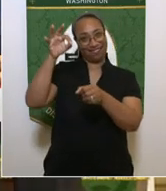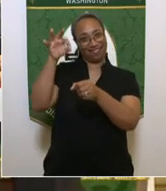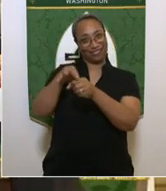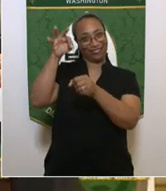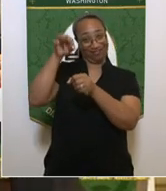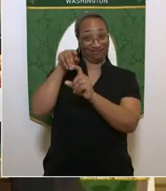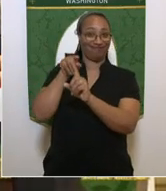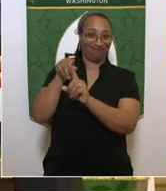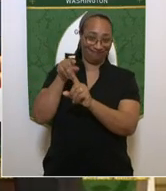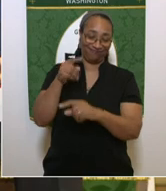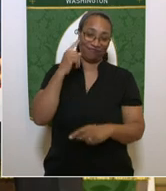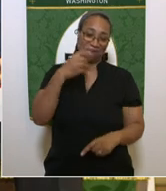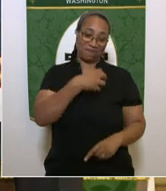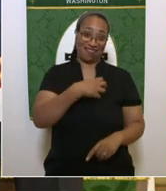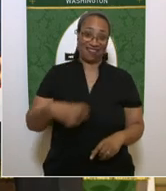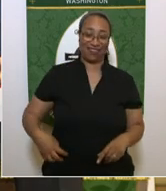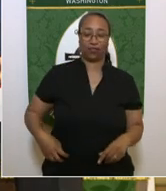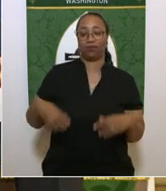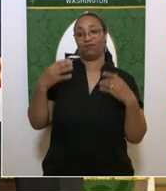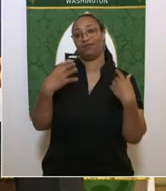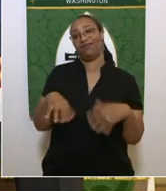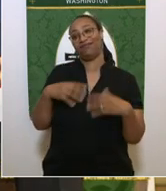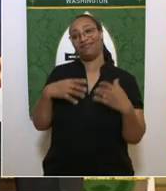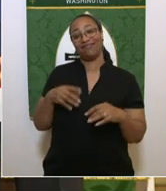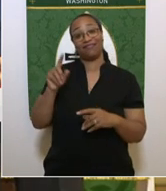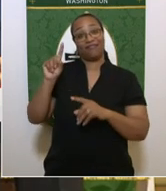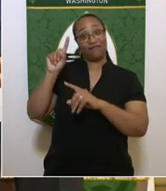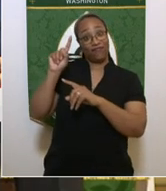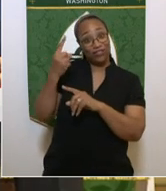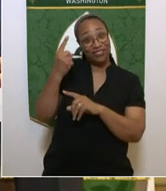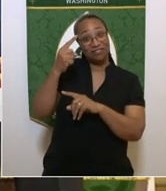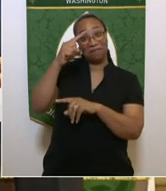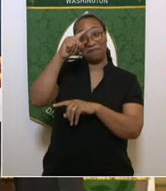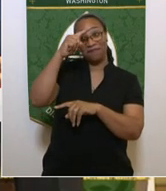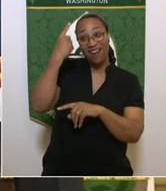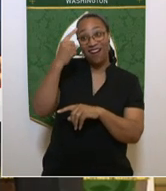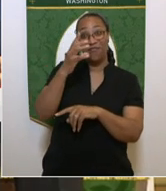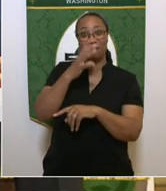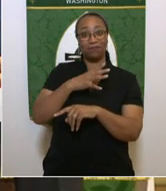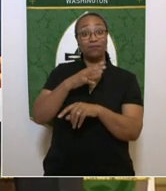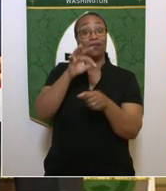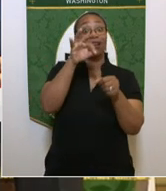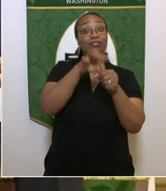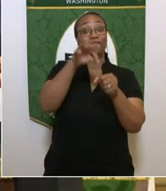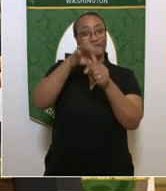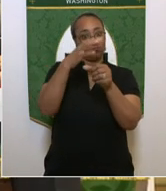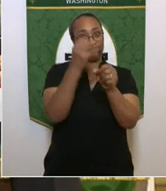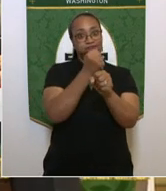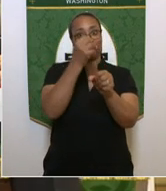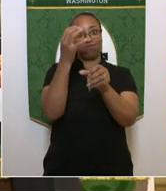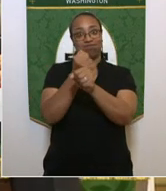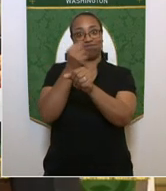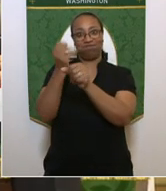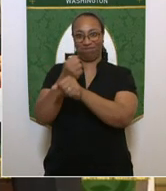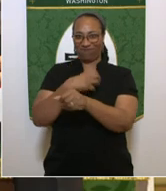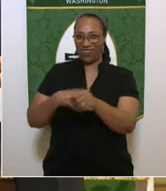Through her career, she has been a powerful advocate for education, housing,